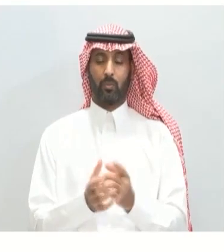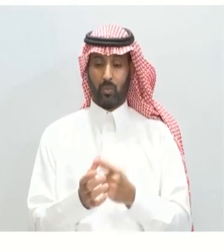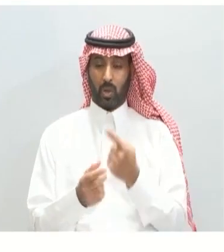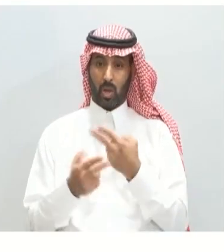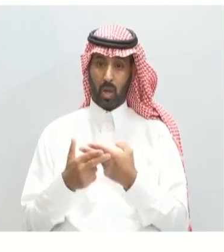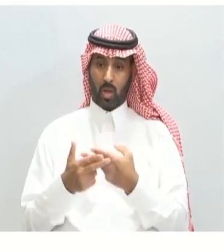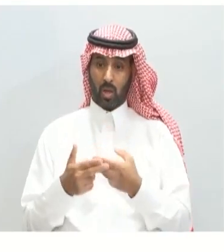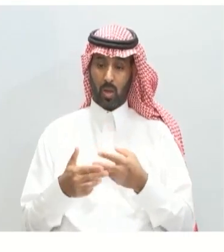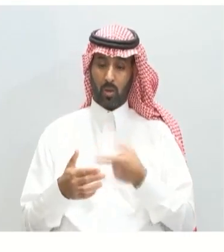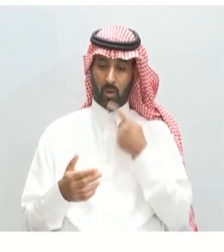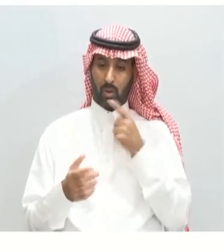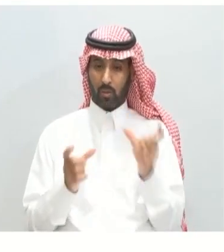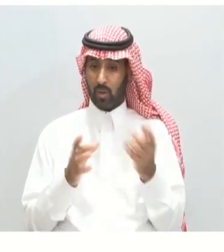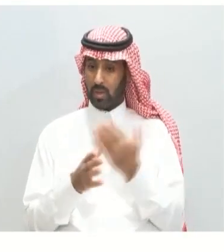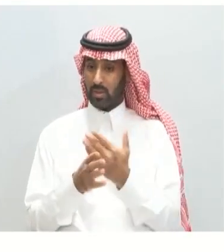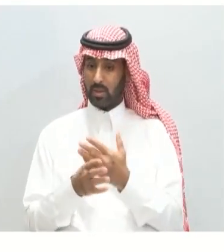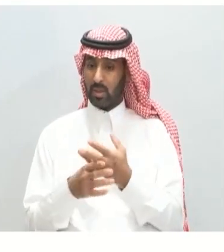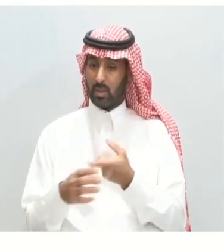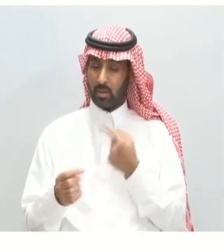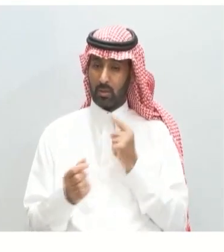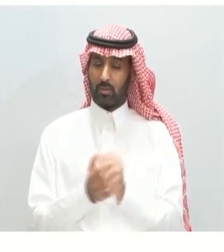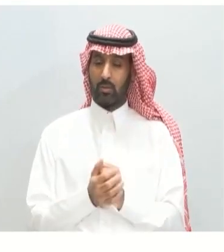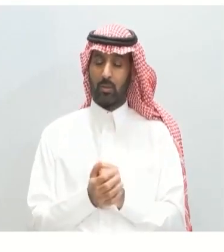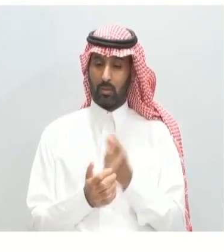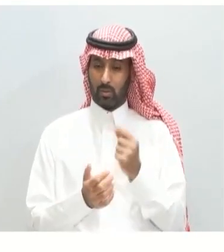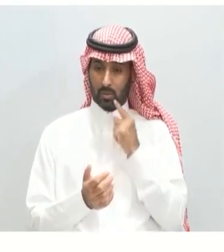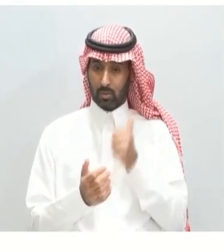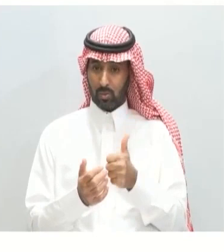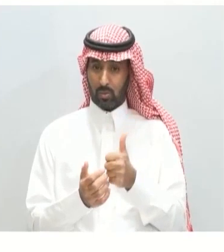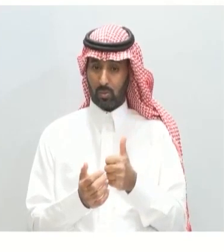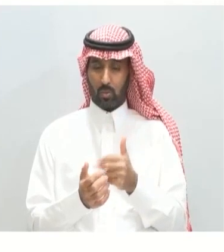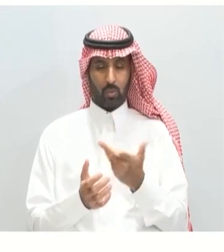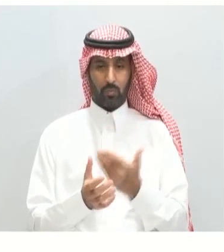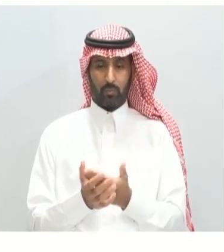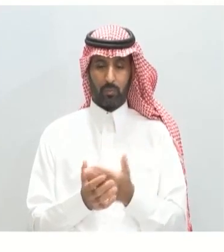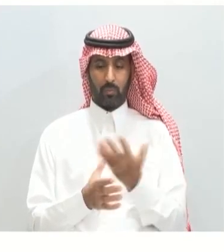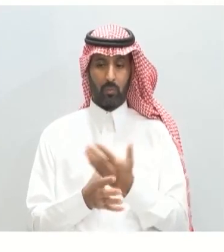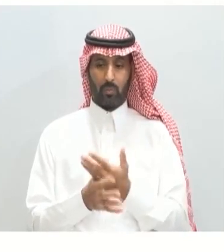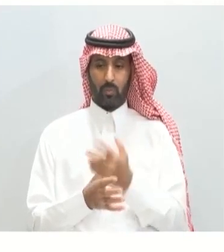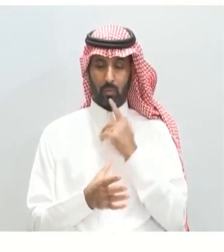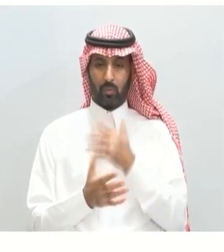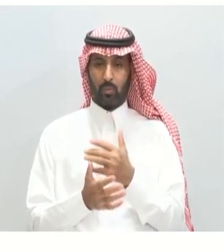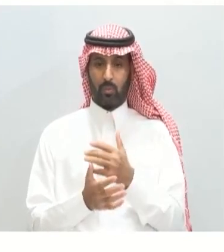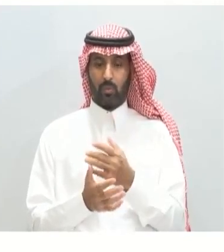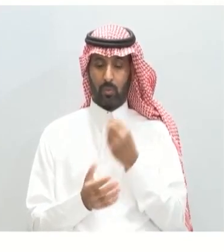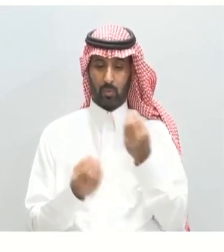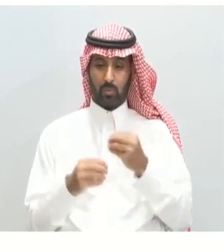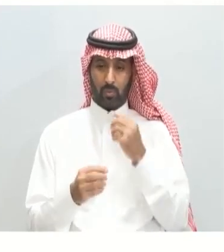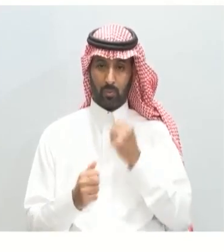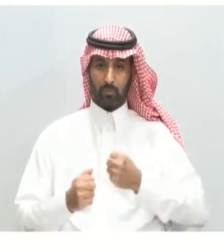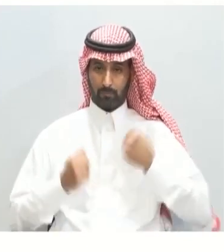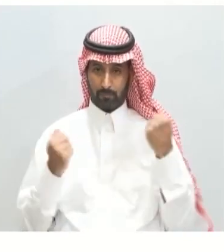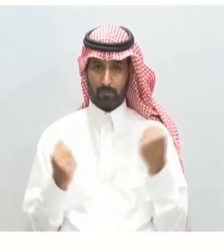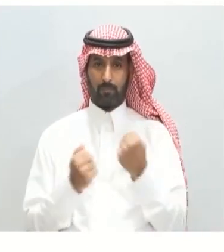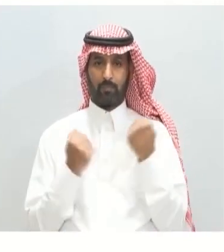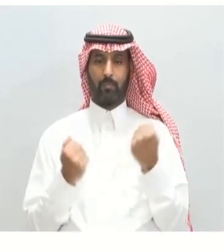of the other. So why do you get better? Why do you get better? Because you have more practice. So this